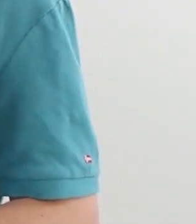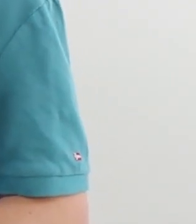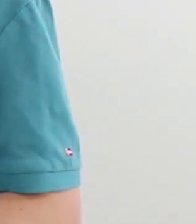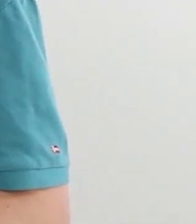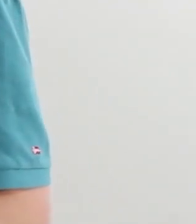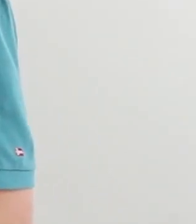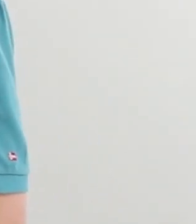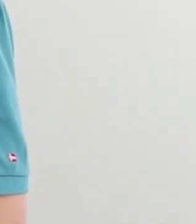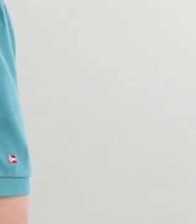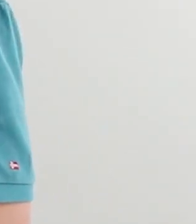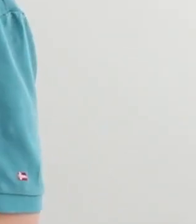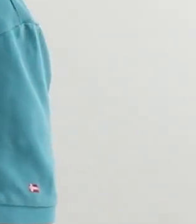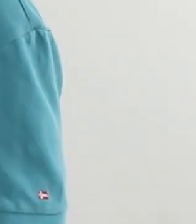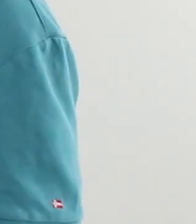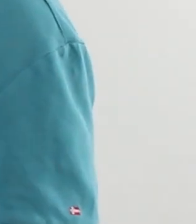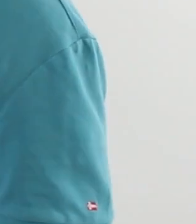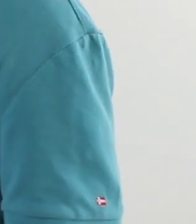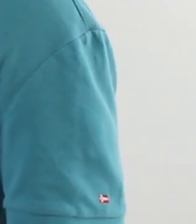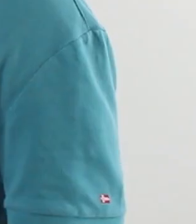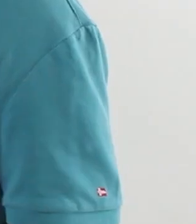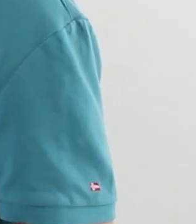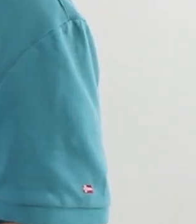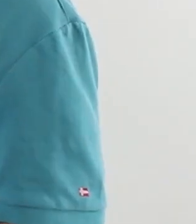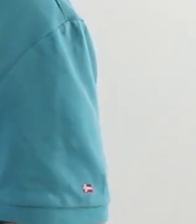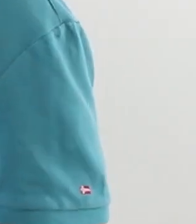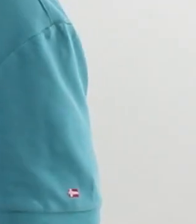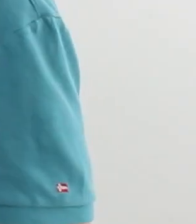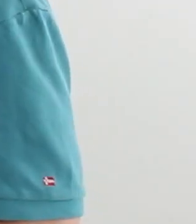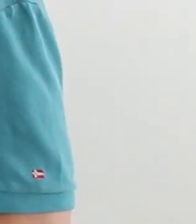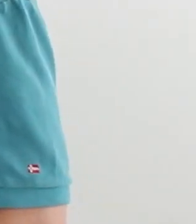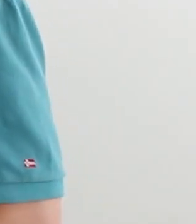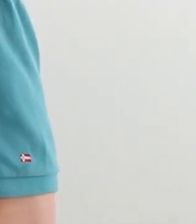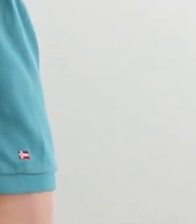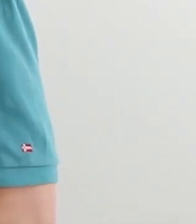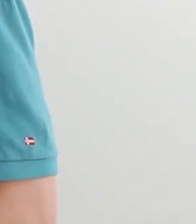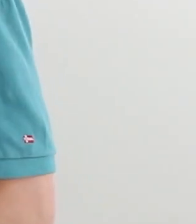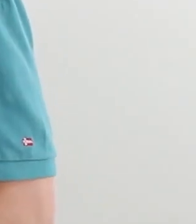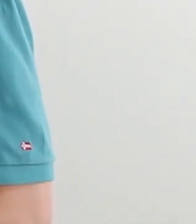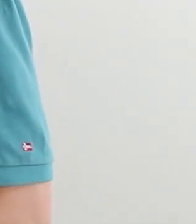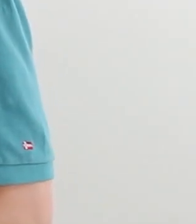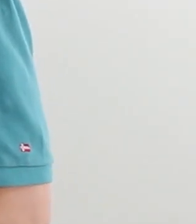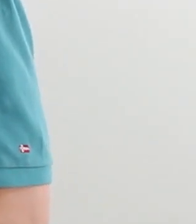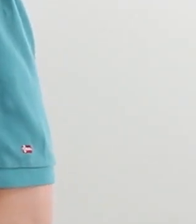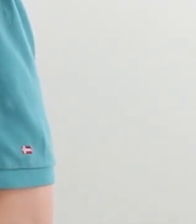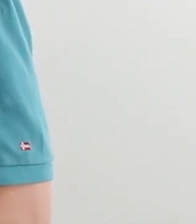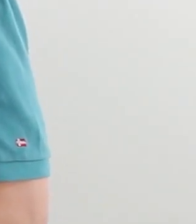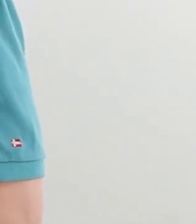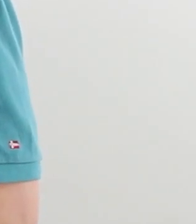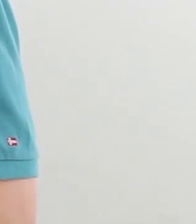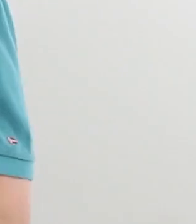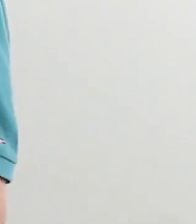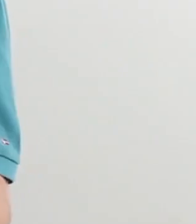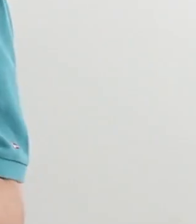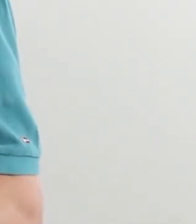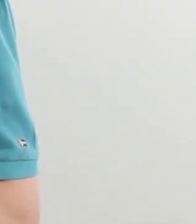what you think are good ideas. So these are for your good ideas. And then down here, I have two negatives